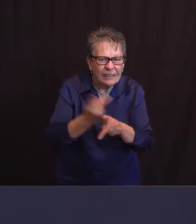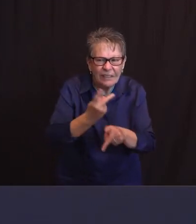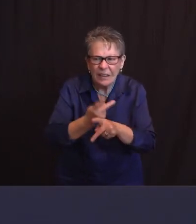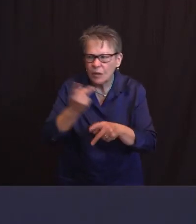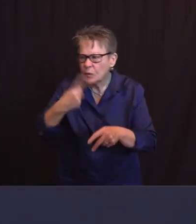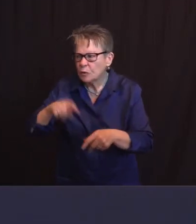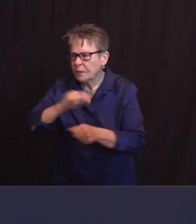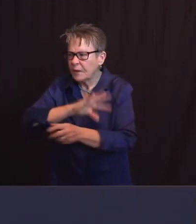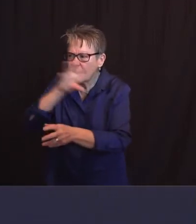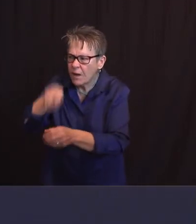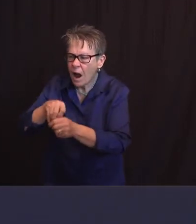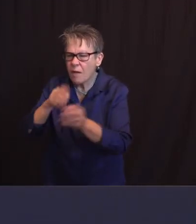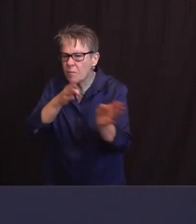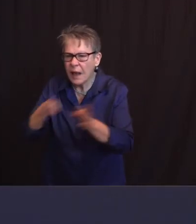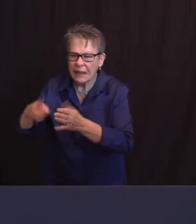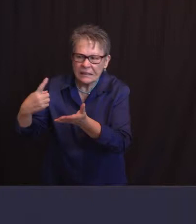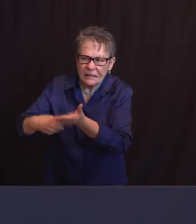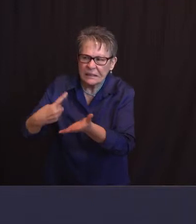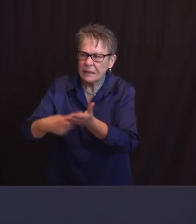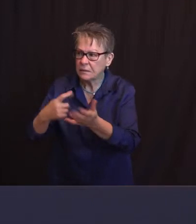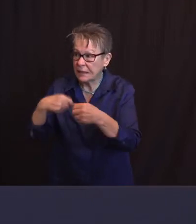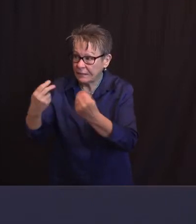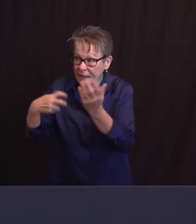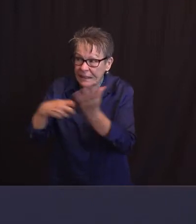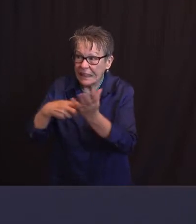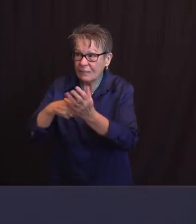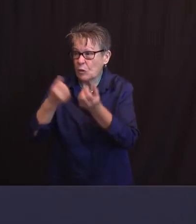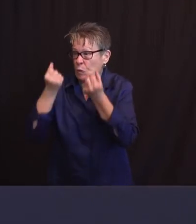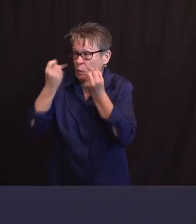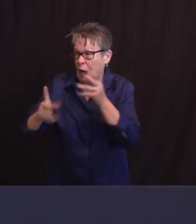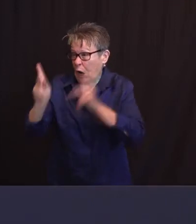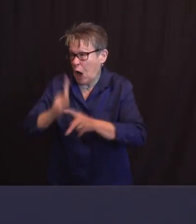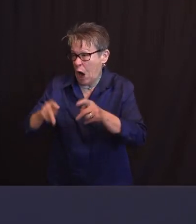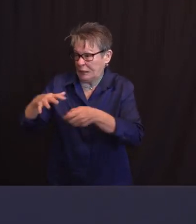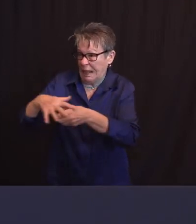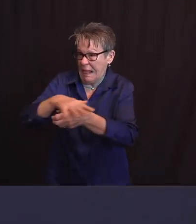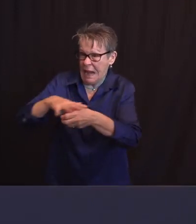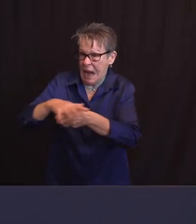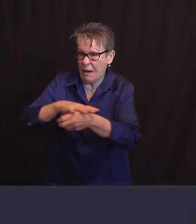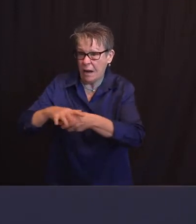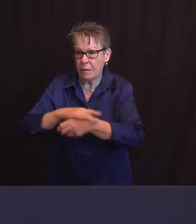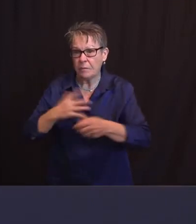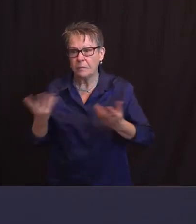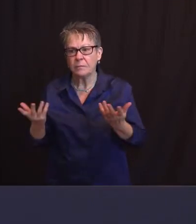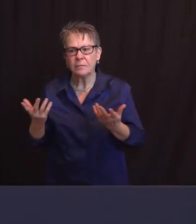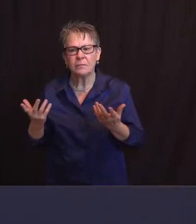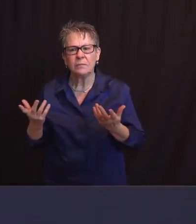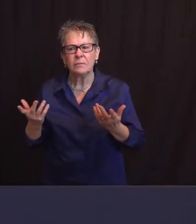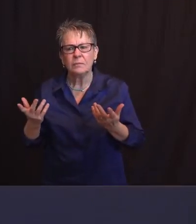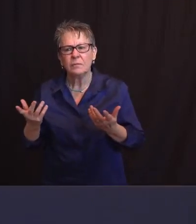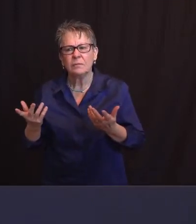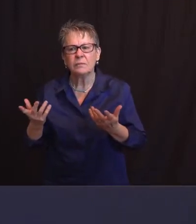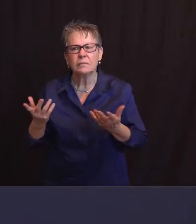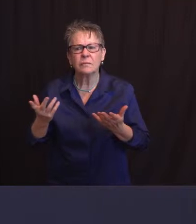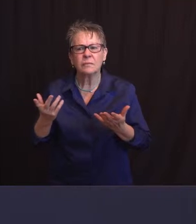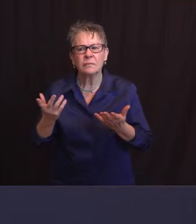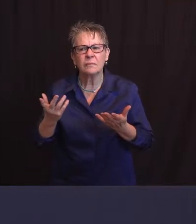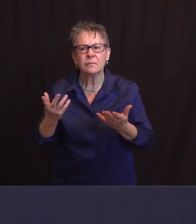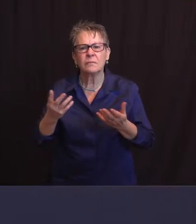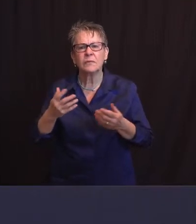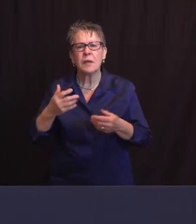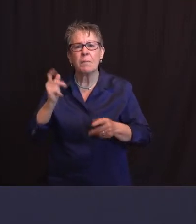Two, at least in the original discussion a couple of years ago, there was an inequity between folks who came through a tunnel versus the George Washington